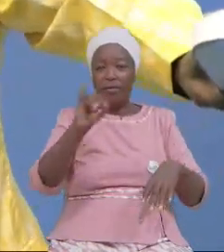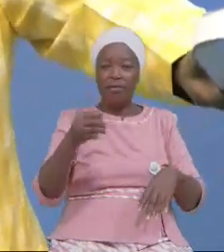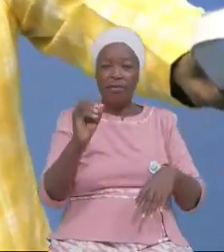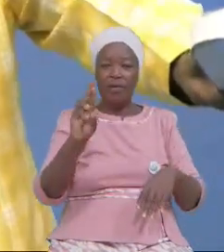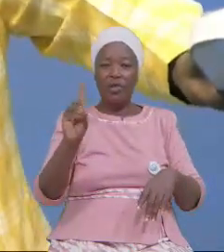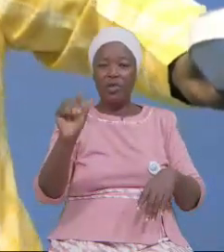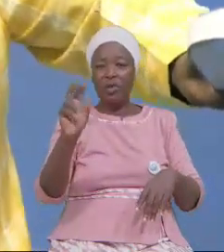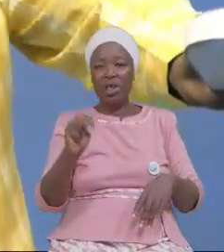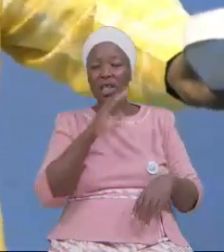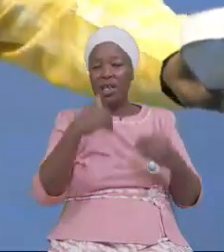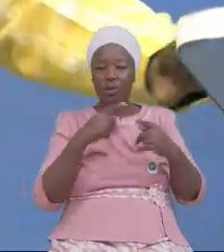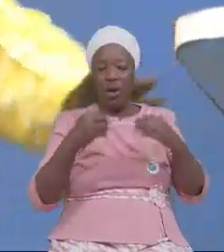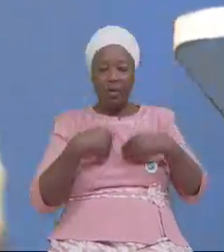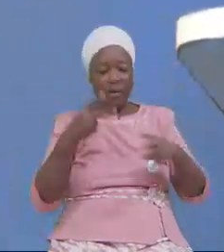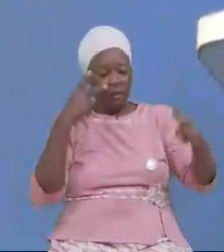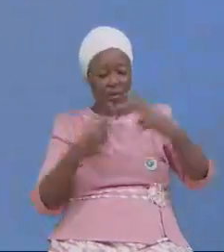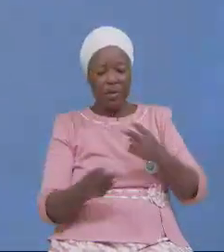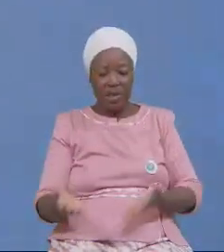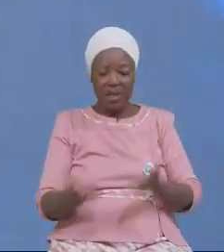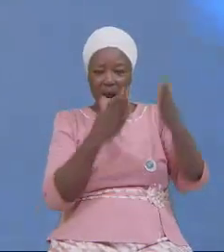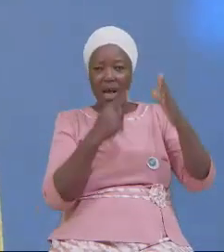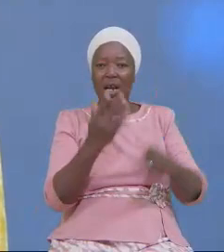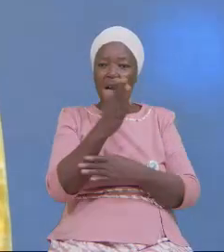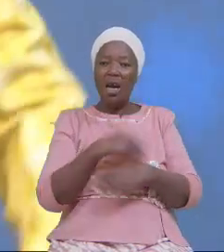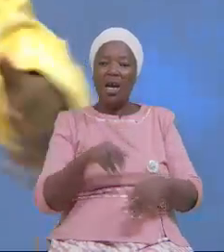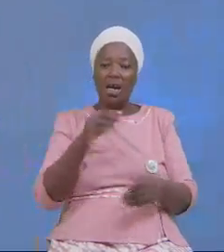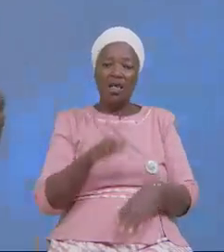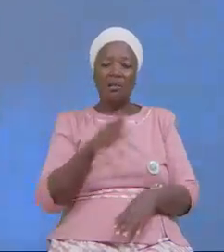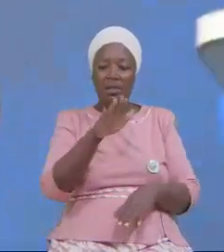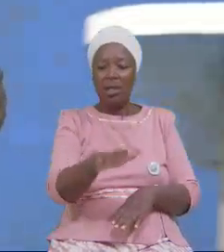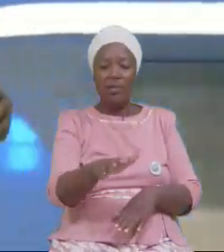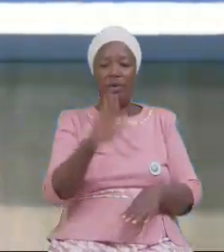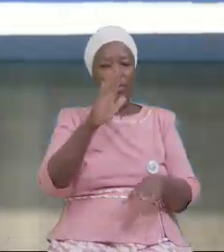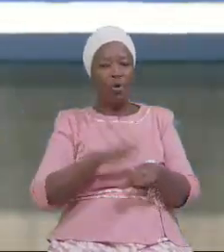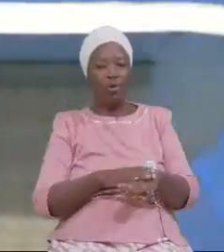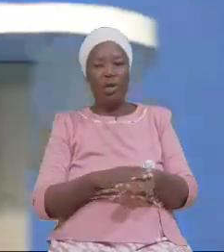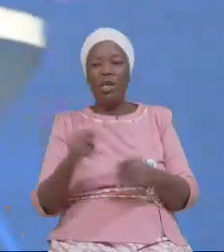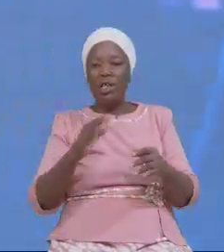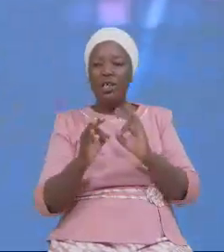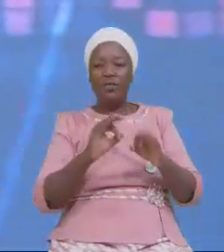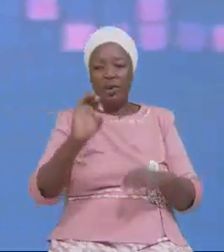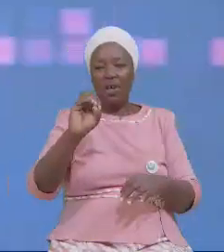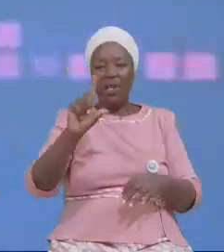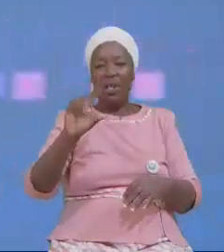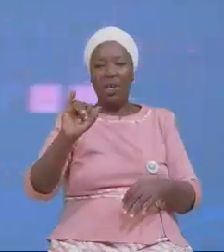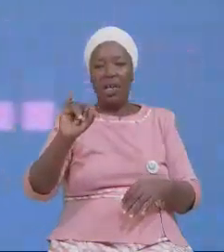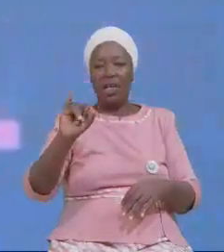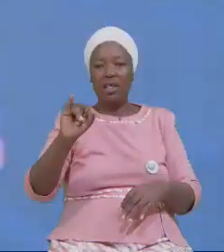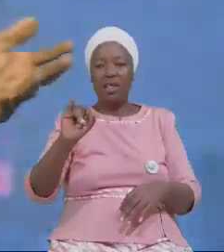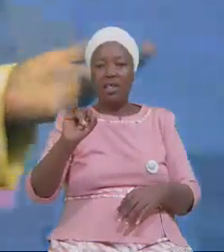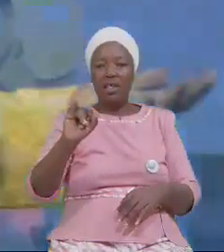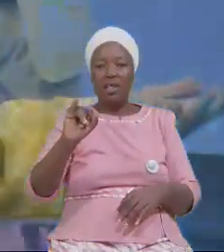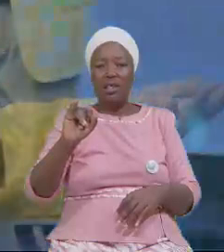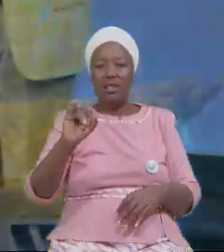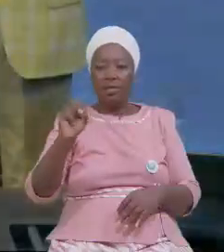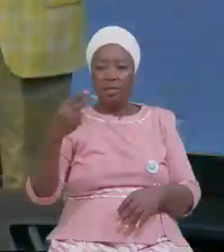carrying the ark and stepping on. If Elisha, if they're to